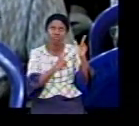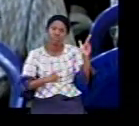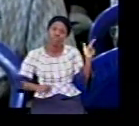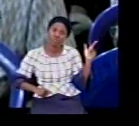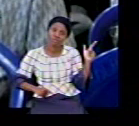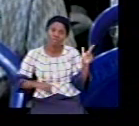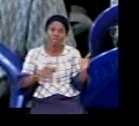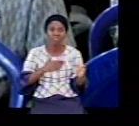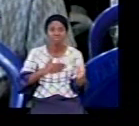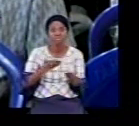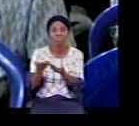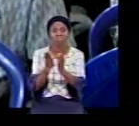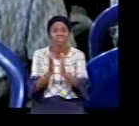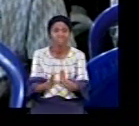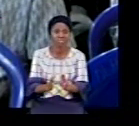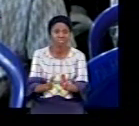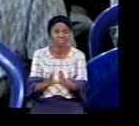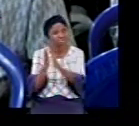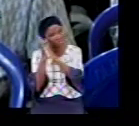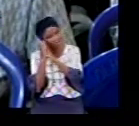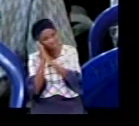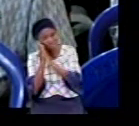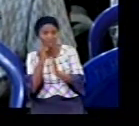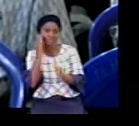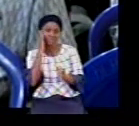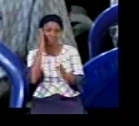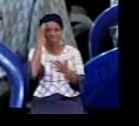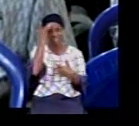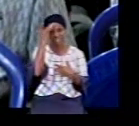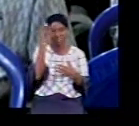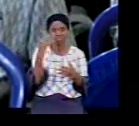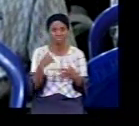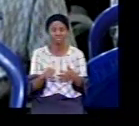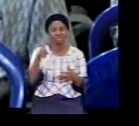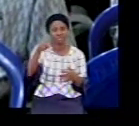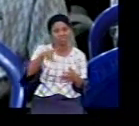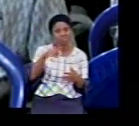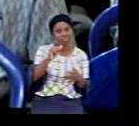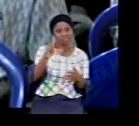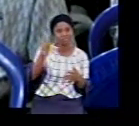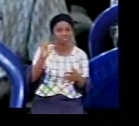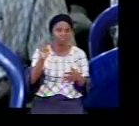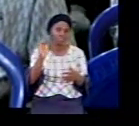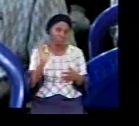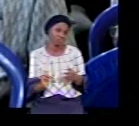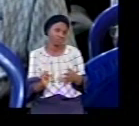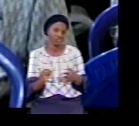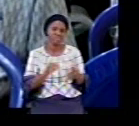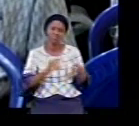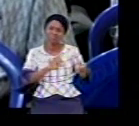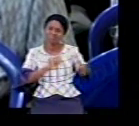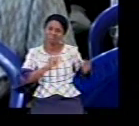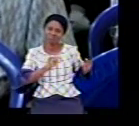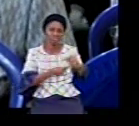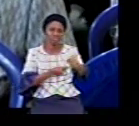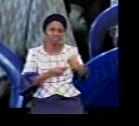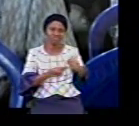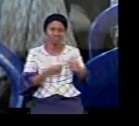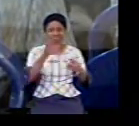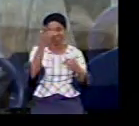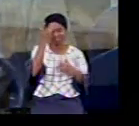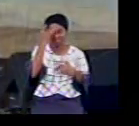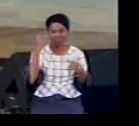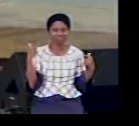servant lies at home sick of the palsy, grievously tormented.